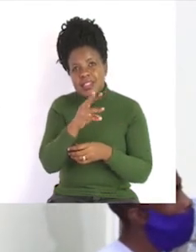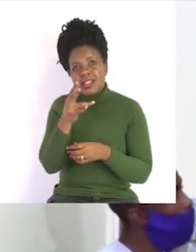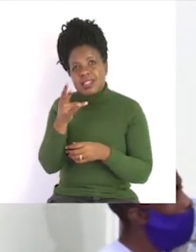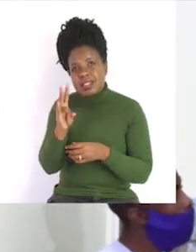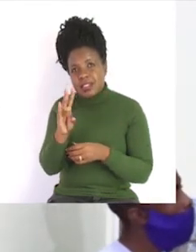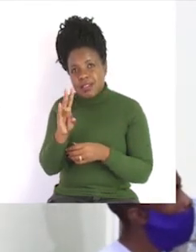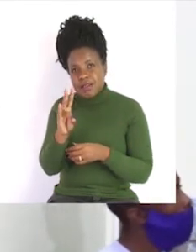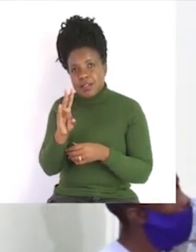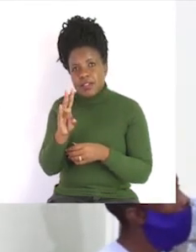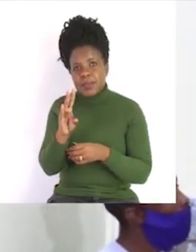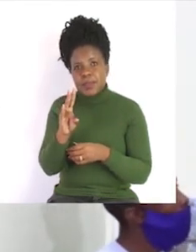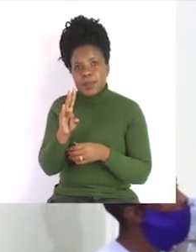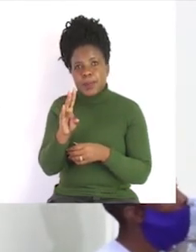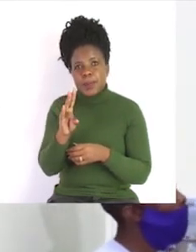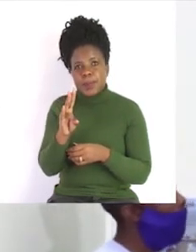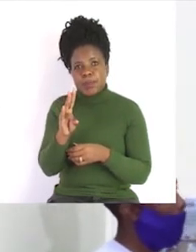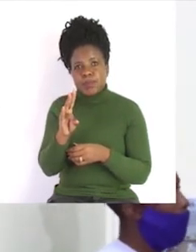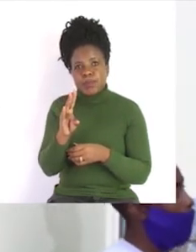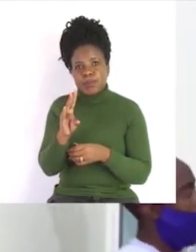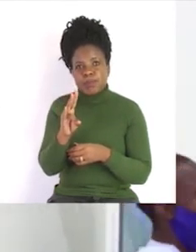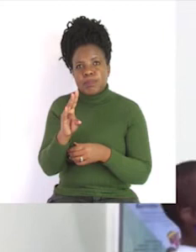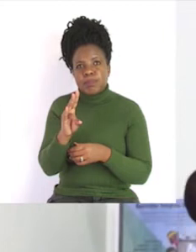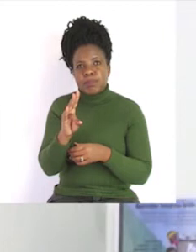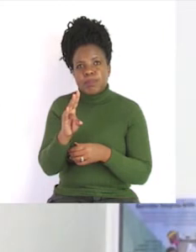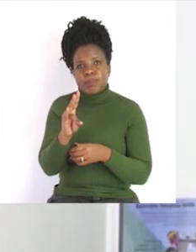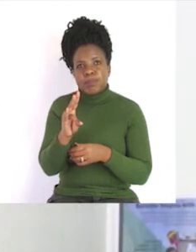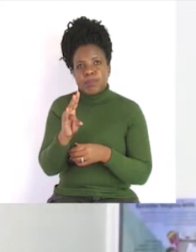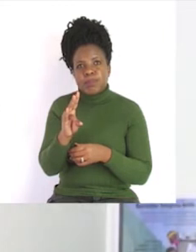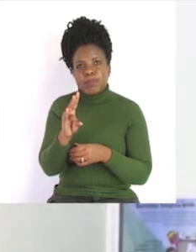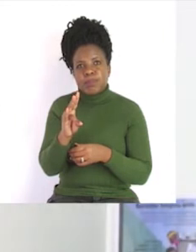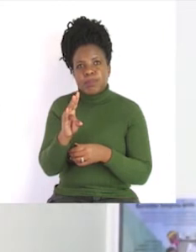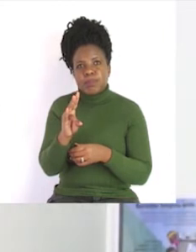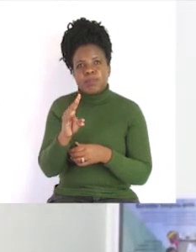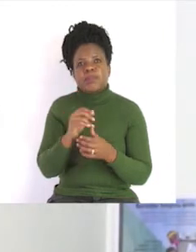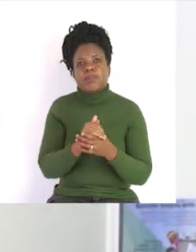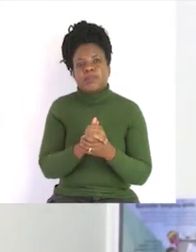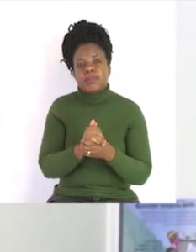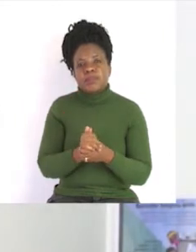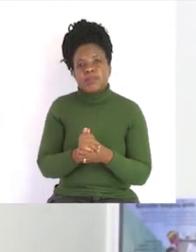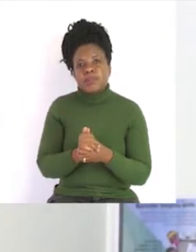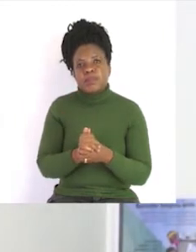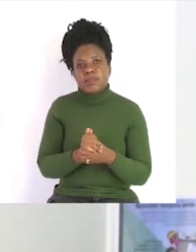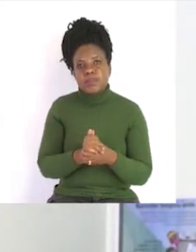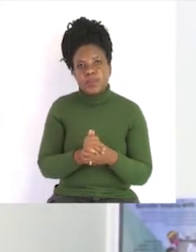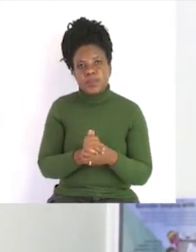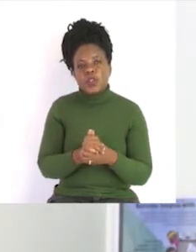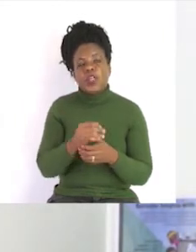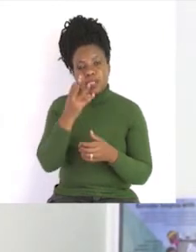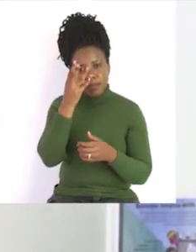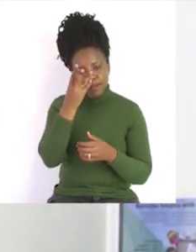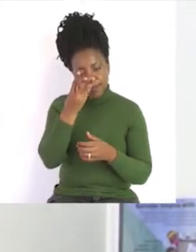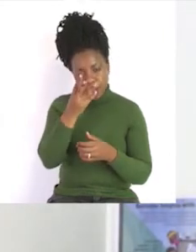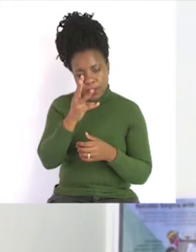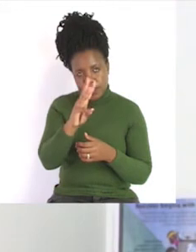Between 49 and 42. Okay, good. It's somewhere here, right? So it will